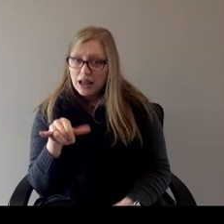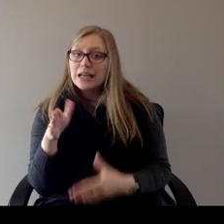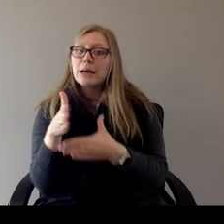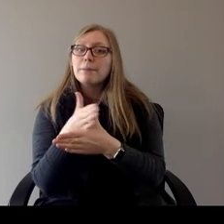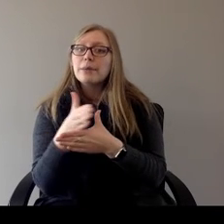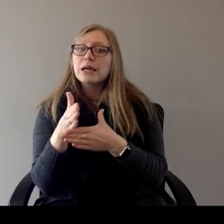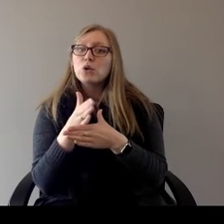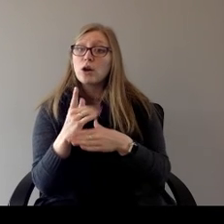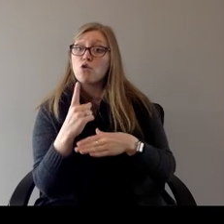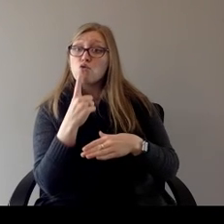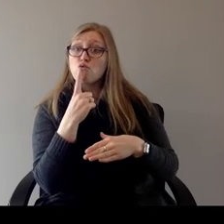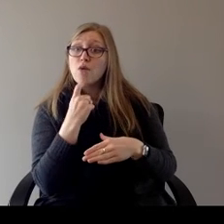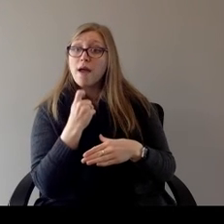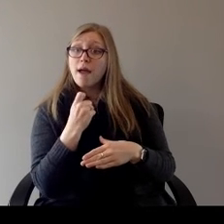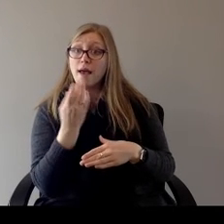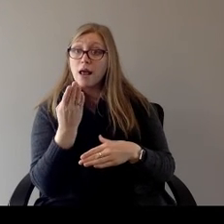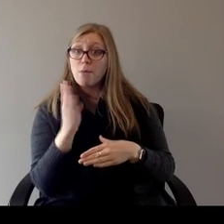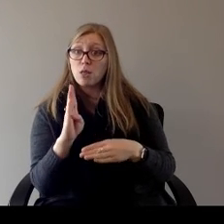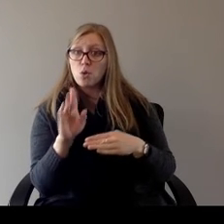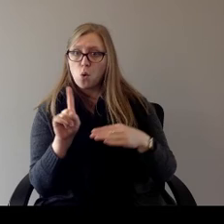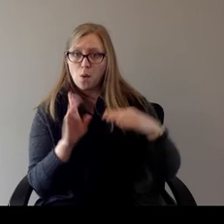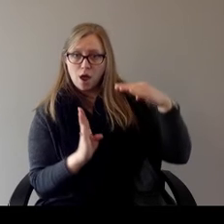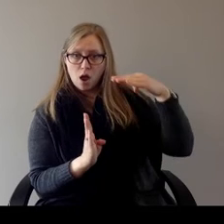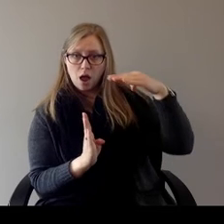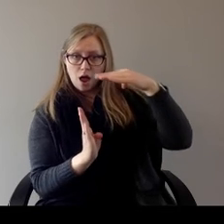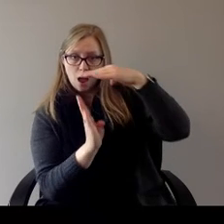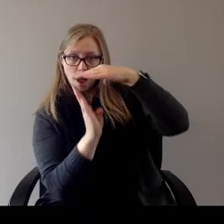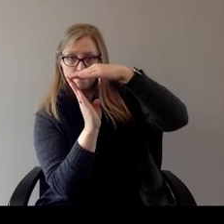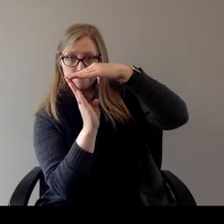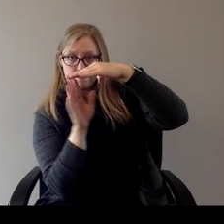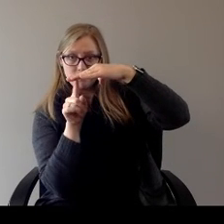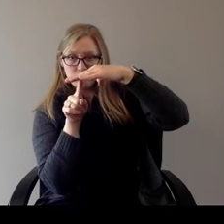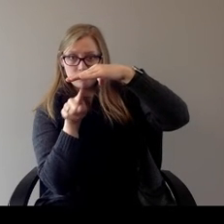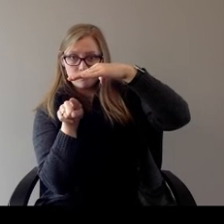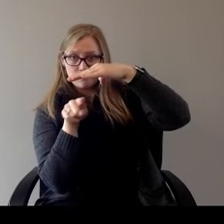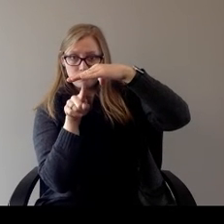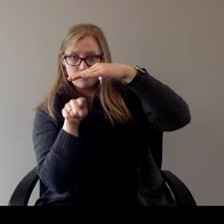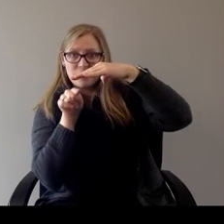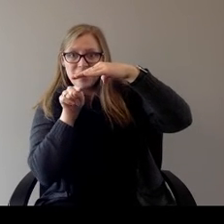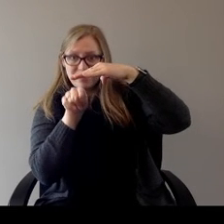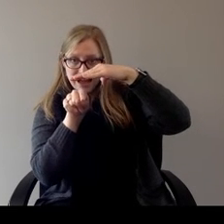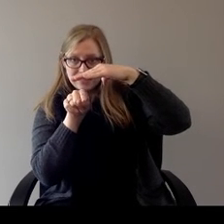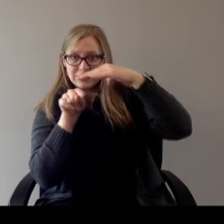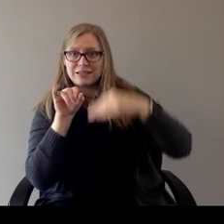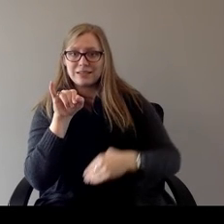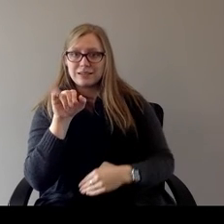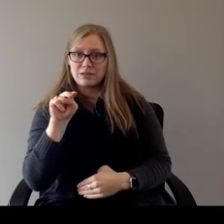So here is the angle, and here is the angle. Can I show that those are